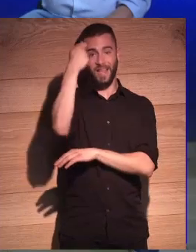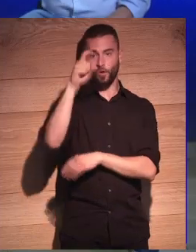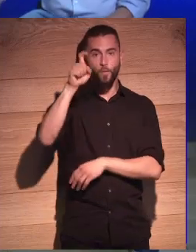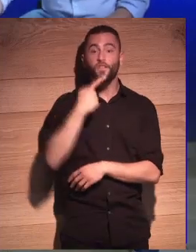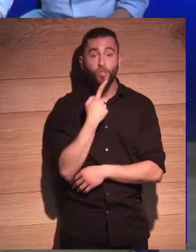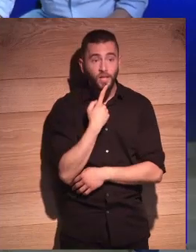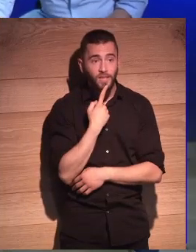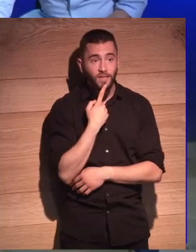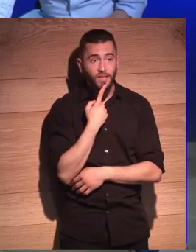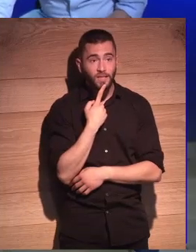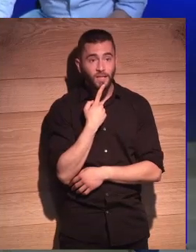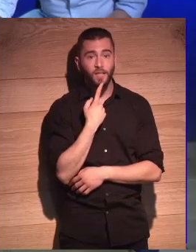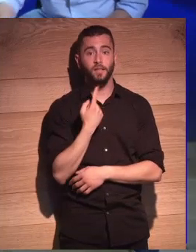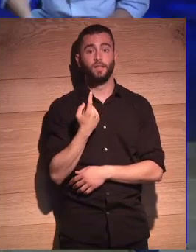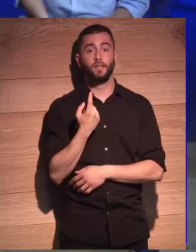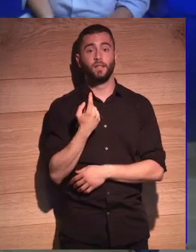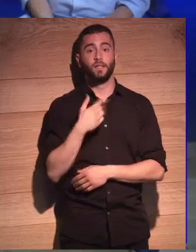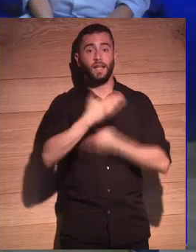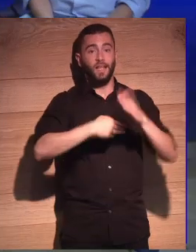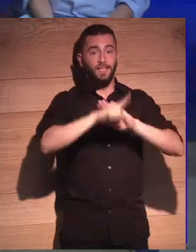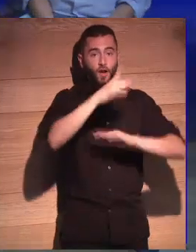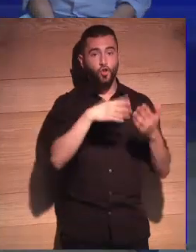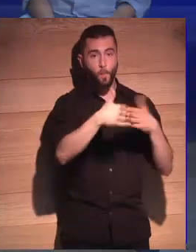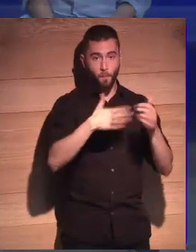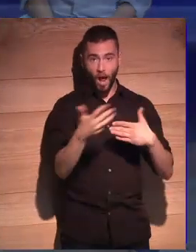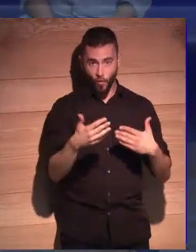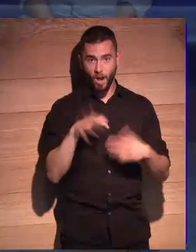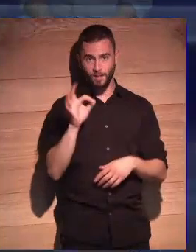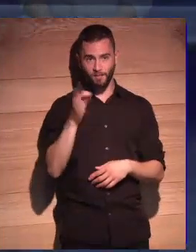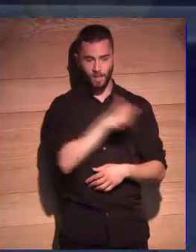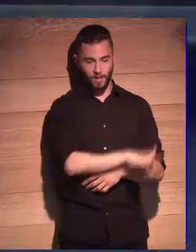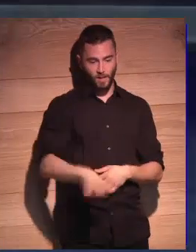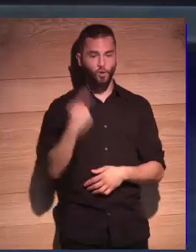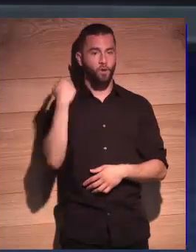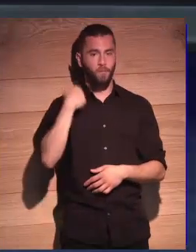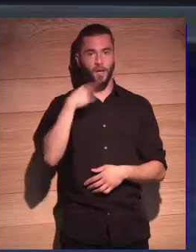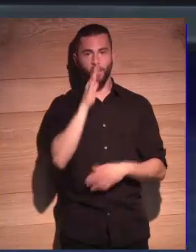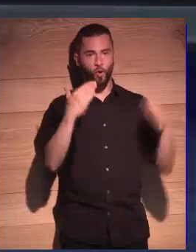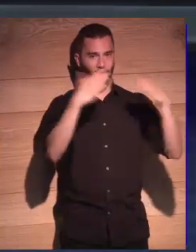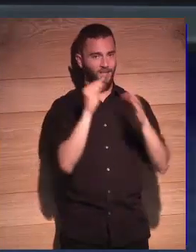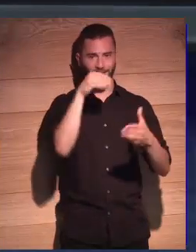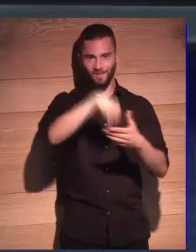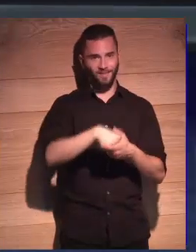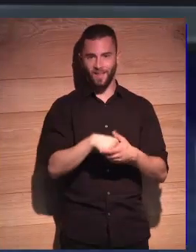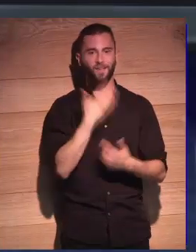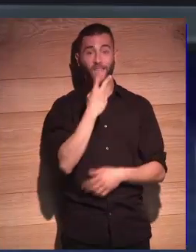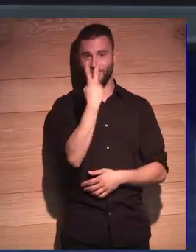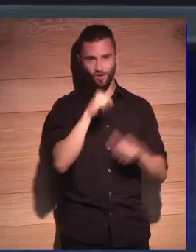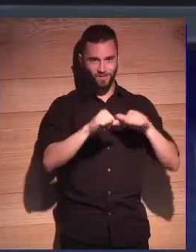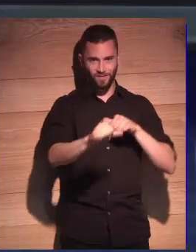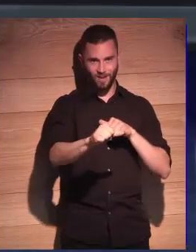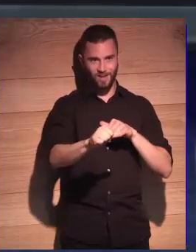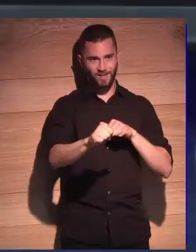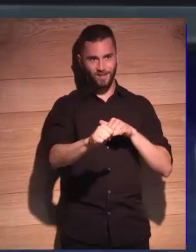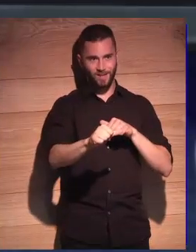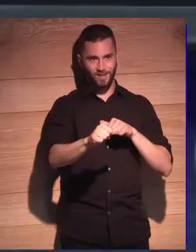the success that we have is that we codified manual development, and it's true that children are losing it because when they are 2